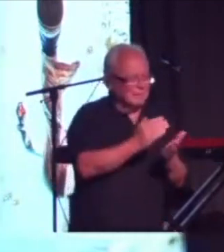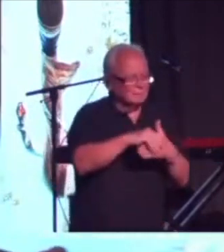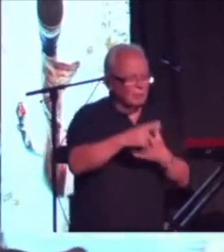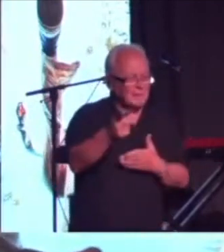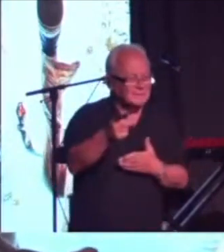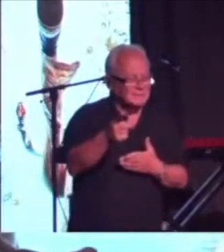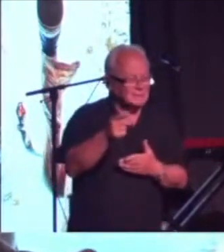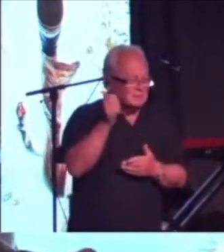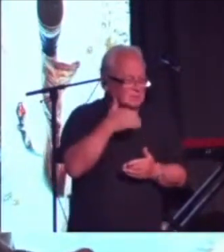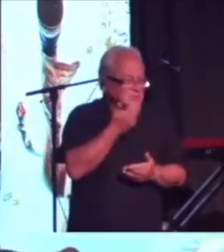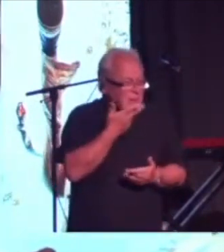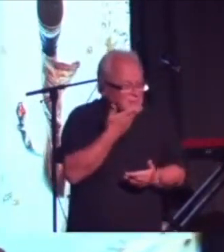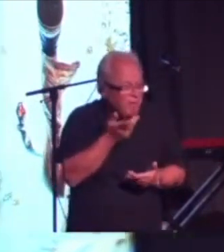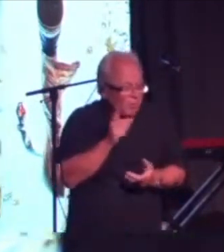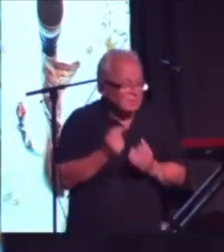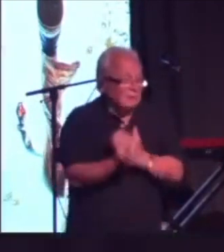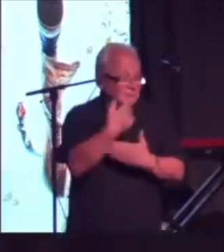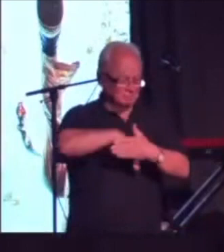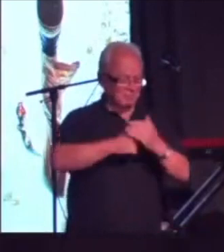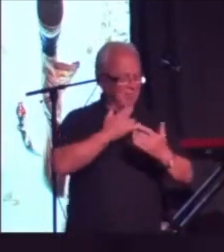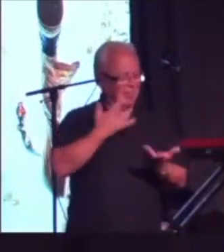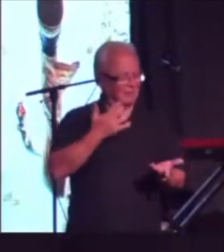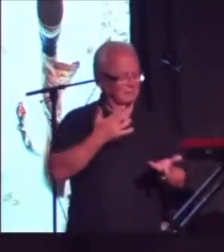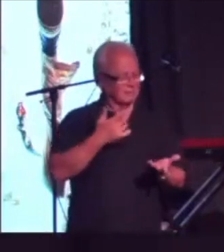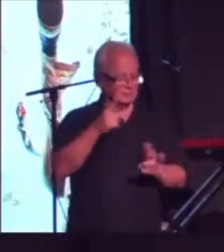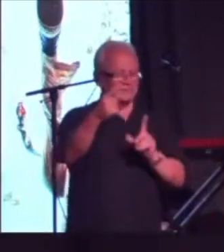needed. But